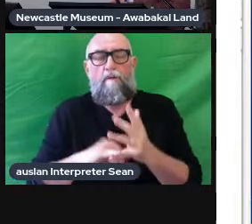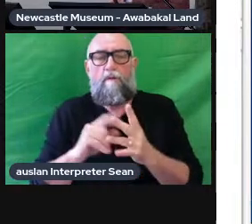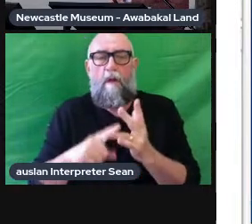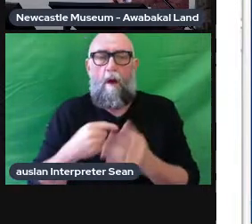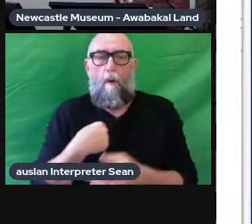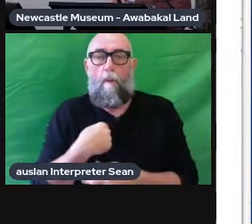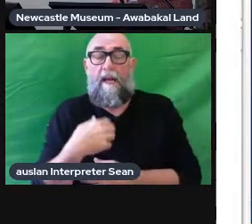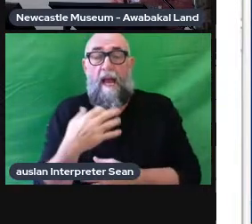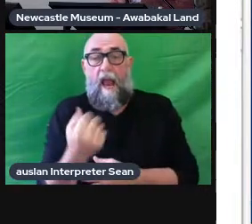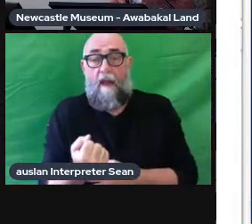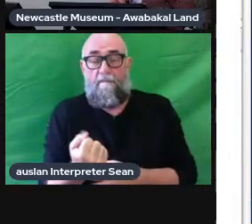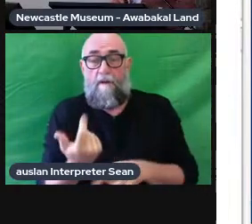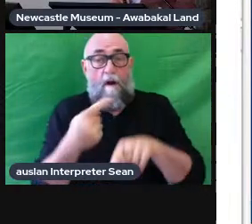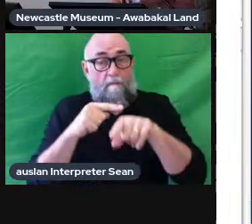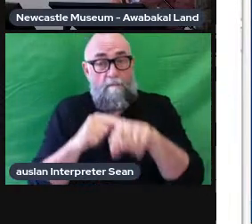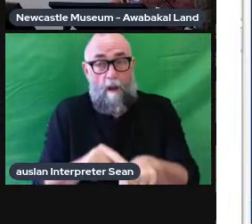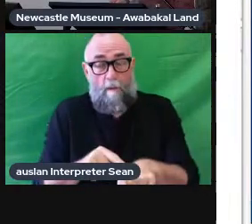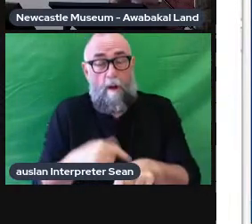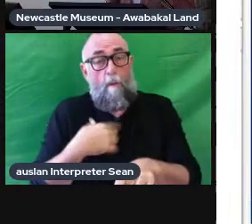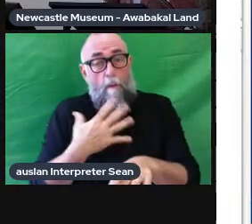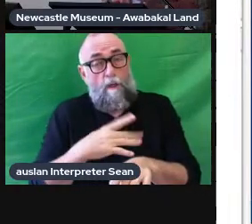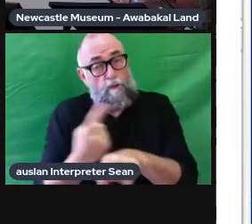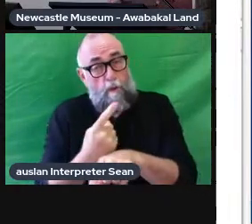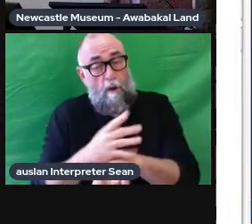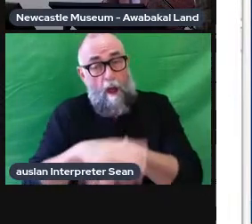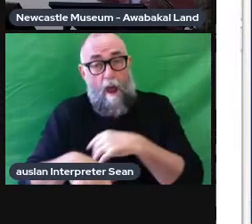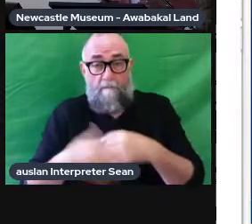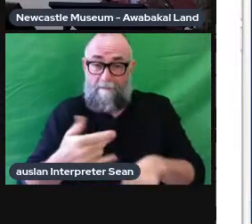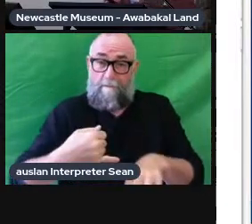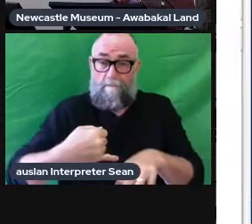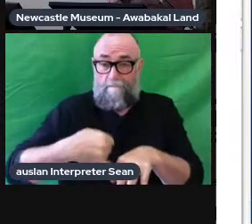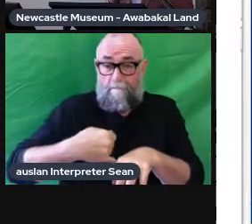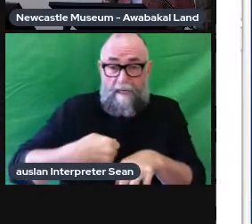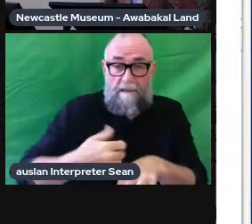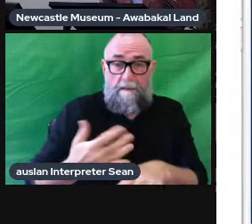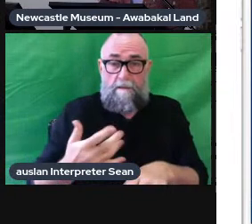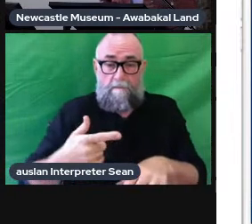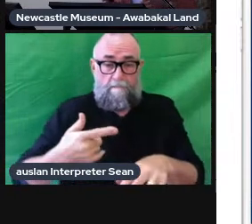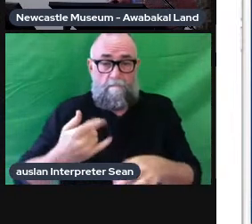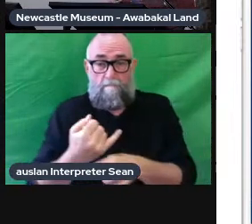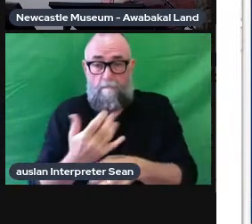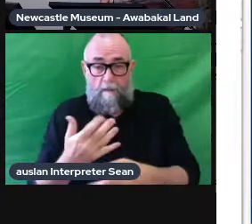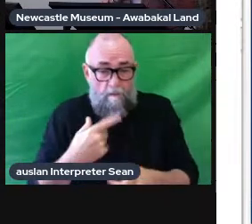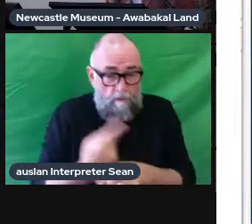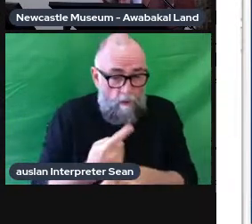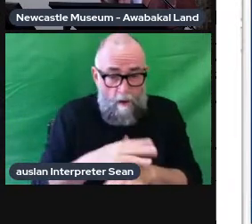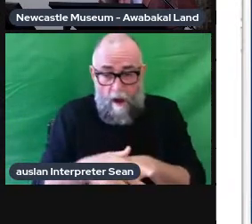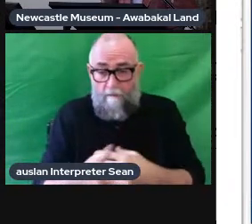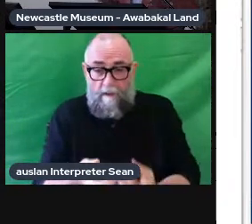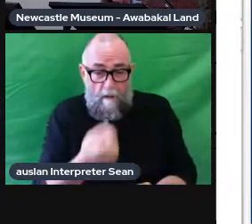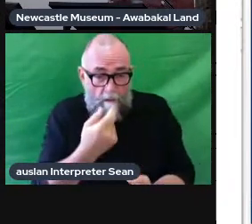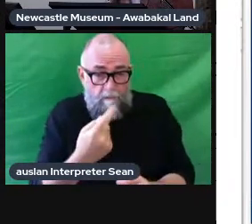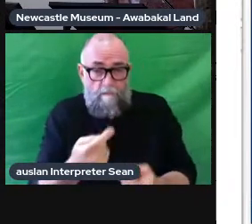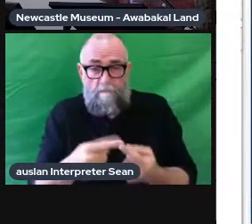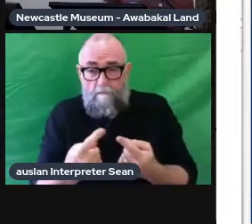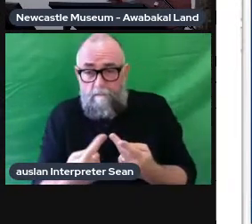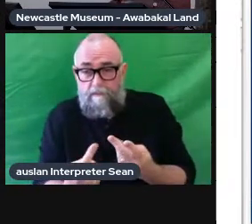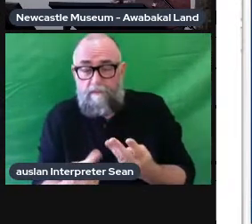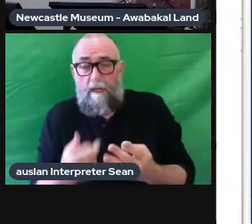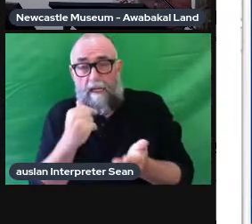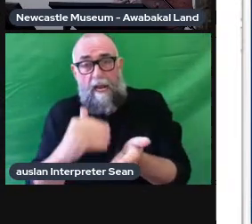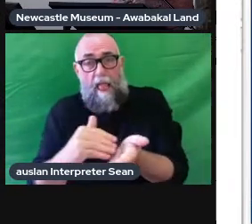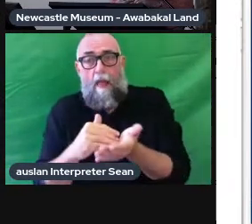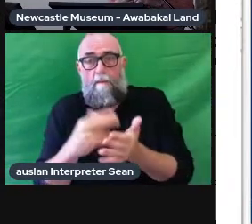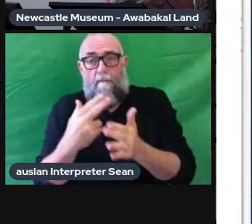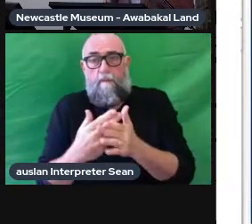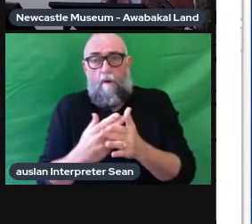using medicines for those, I just wanted to flag that it's really important to be aware of your stroke risk factors, and there are some tools and